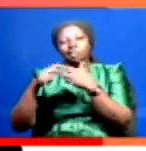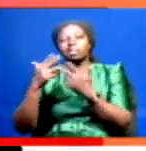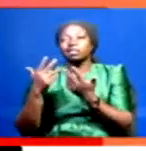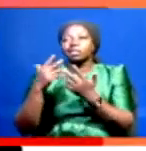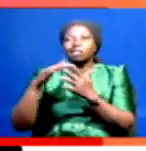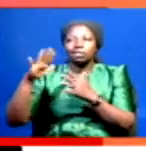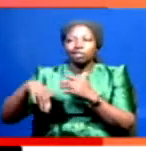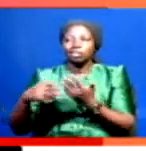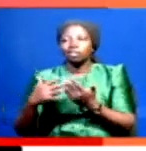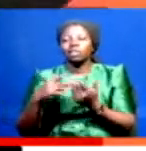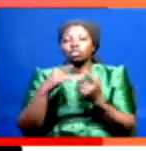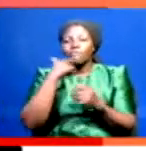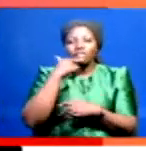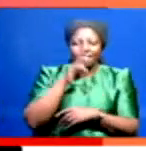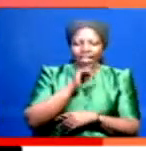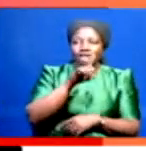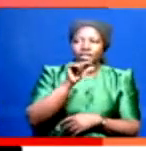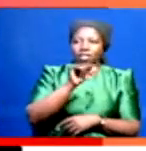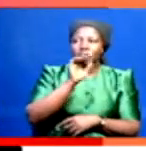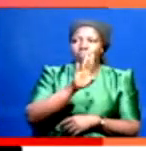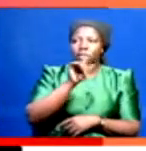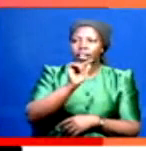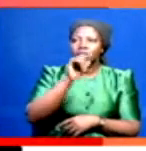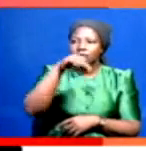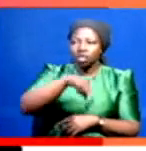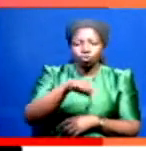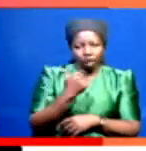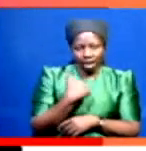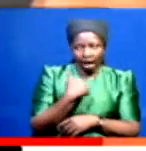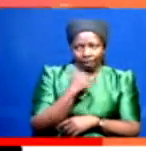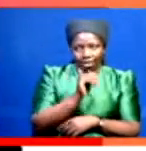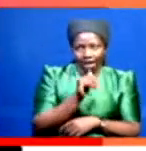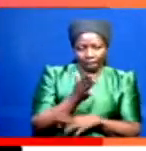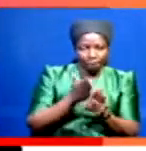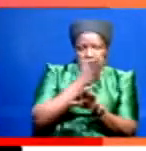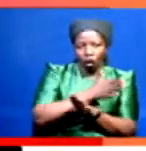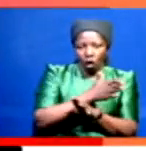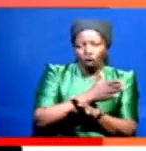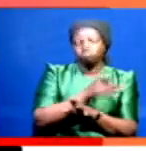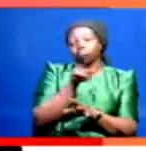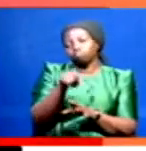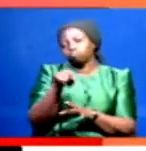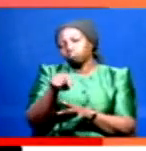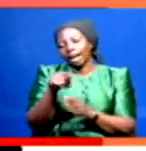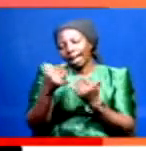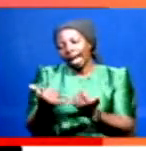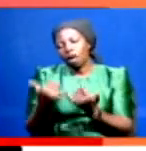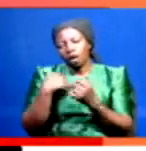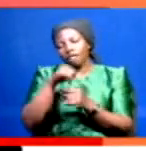That's what we had another time. And everyone was up to it. Mm-hmm. Now it is this. And this will go, another one will come. Mm-hmm. But before